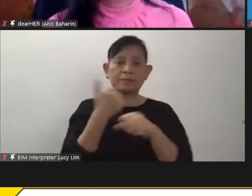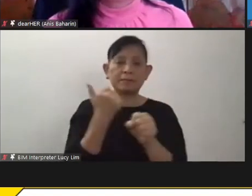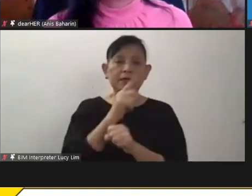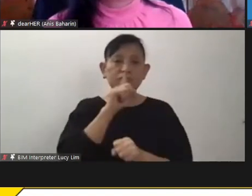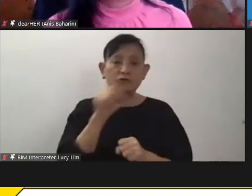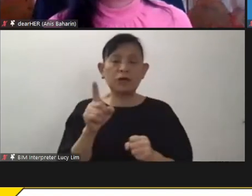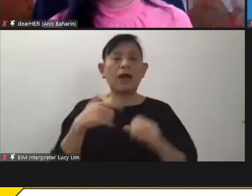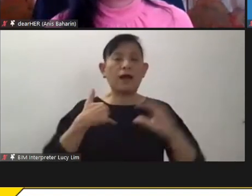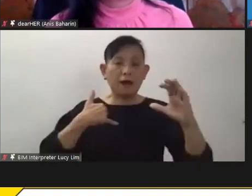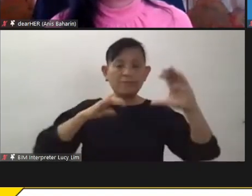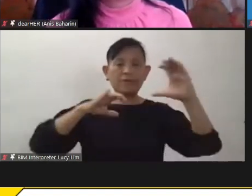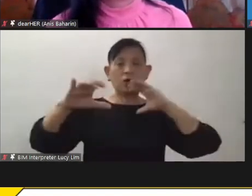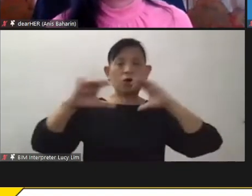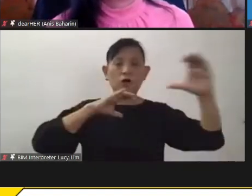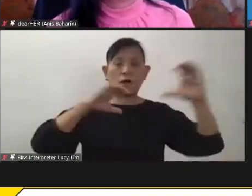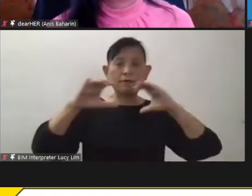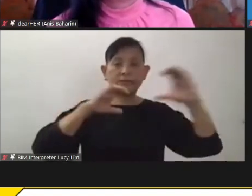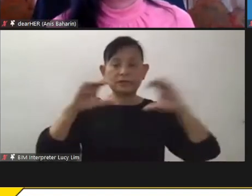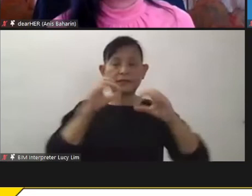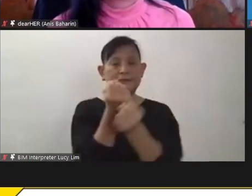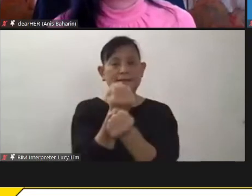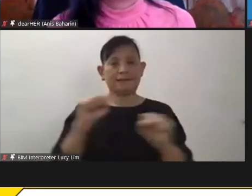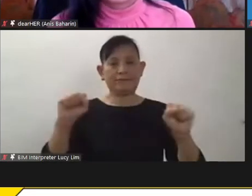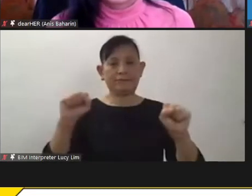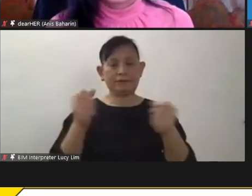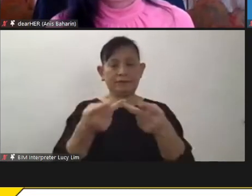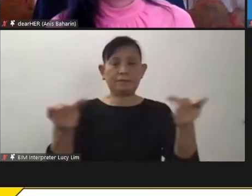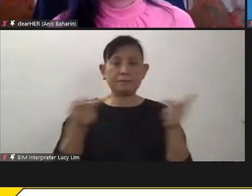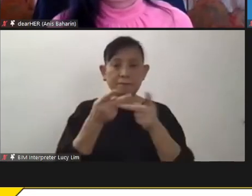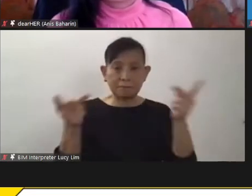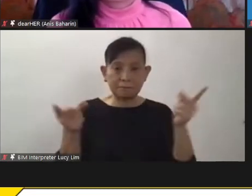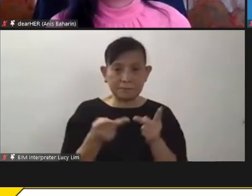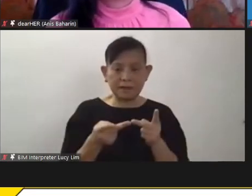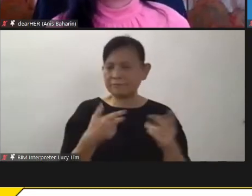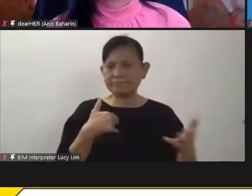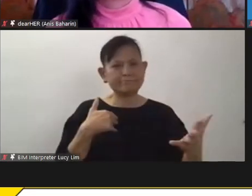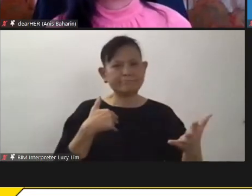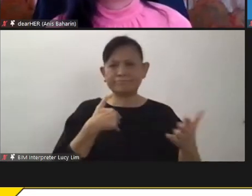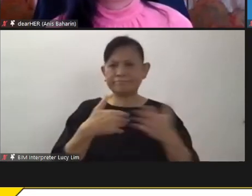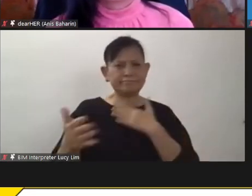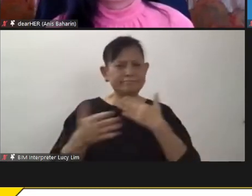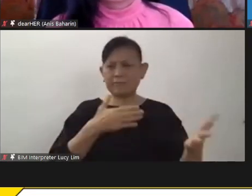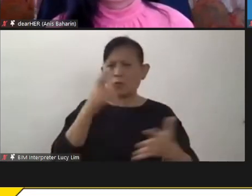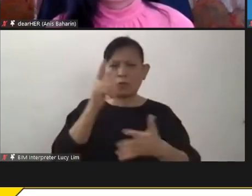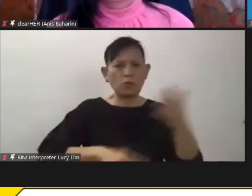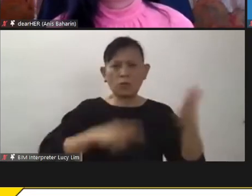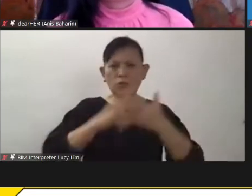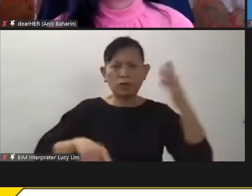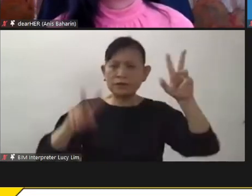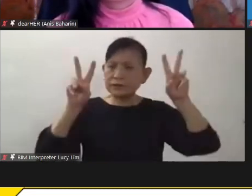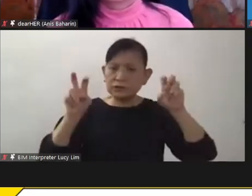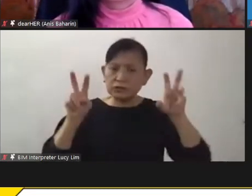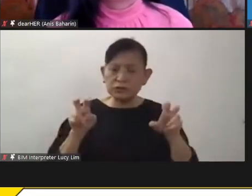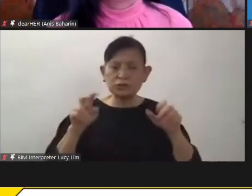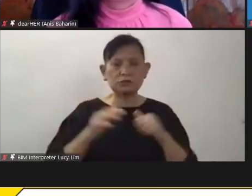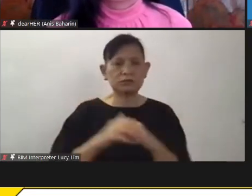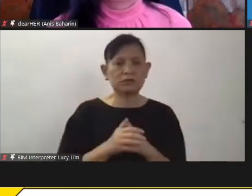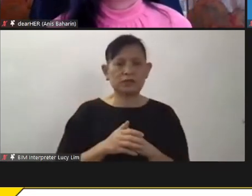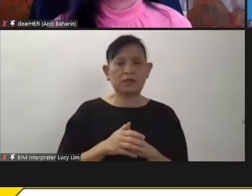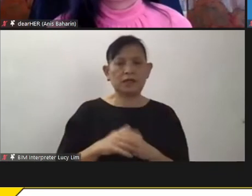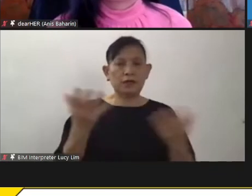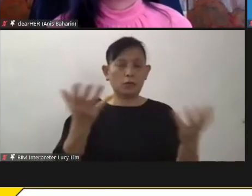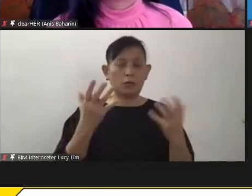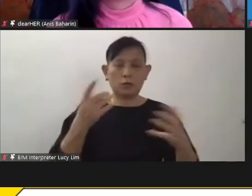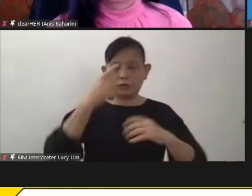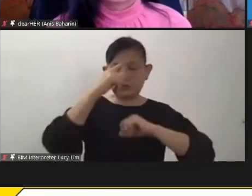happen in safe spaces, regardless of any issues. So things like we need to